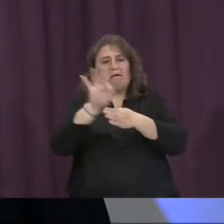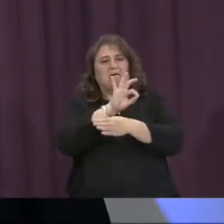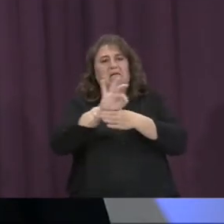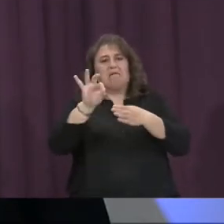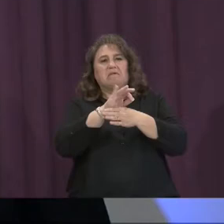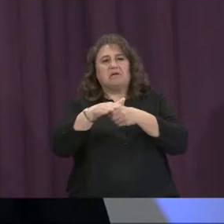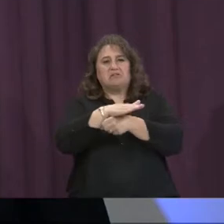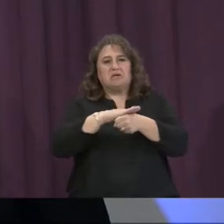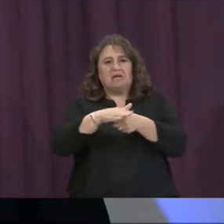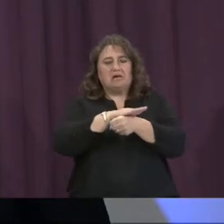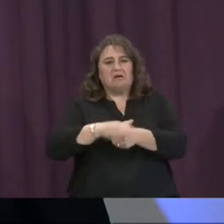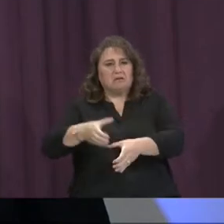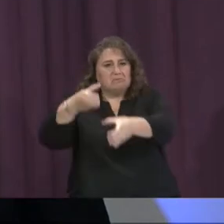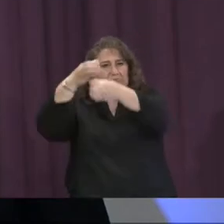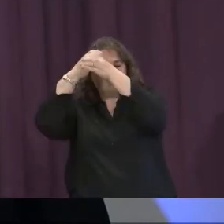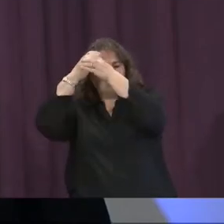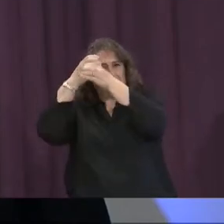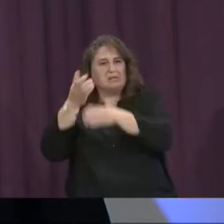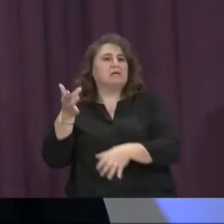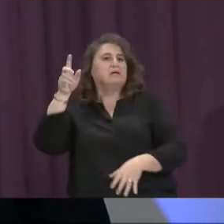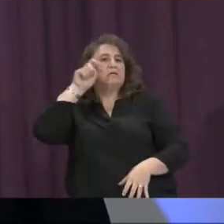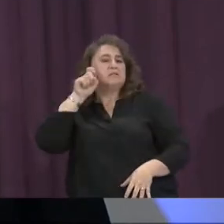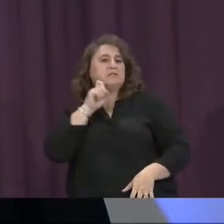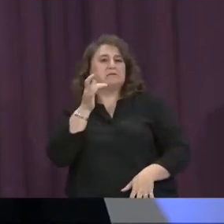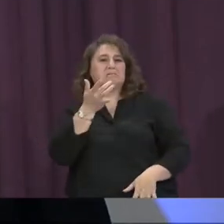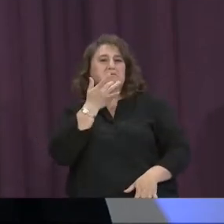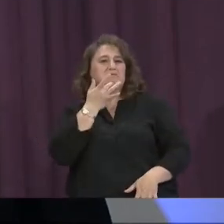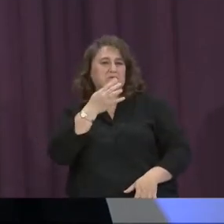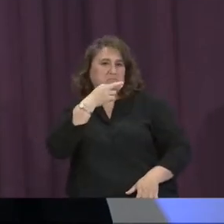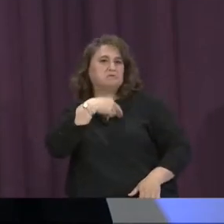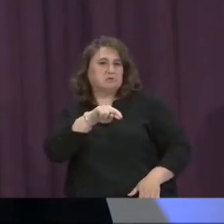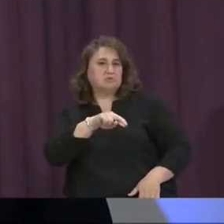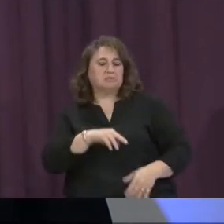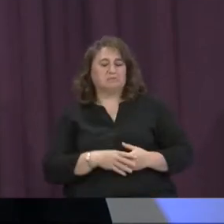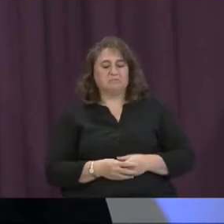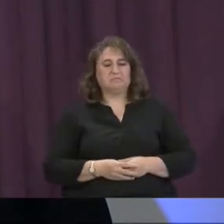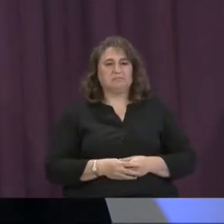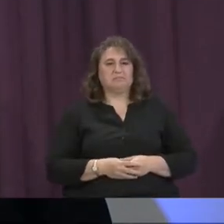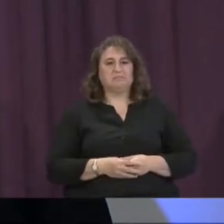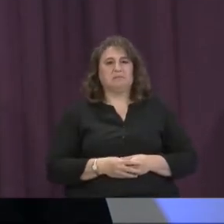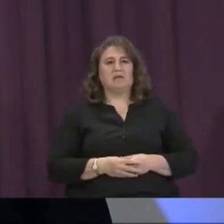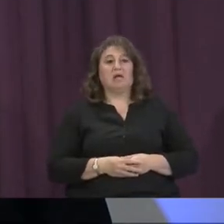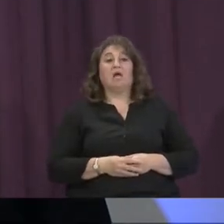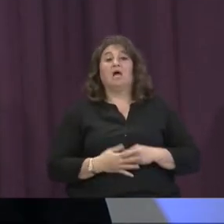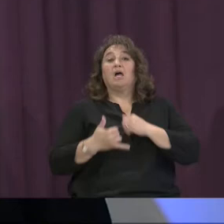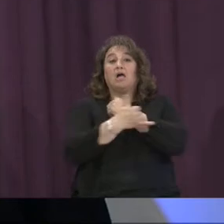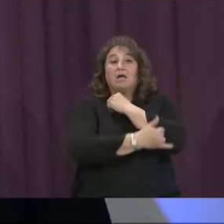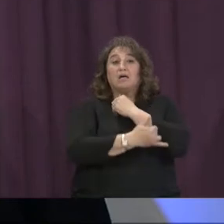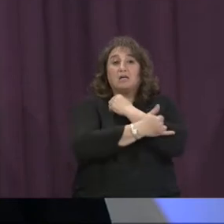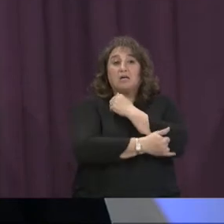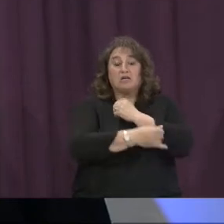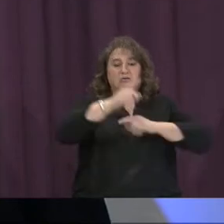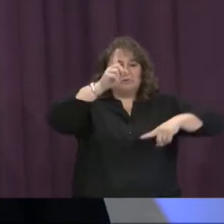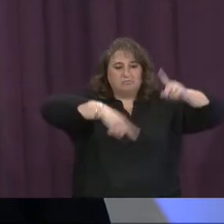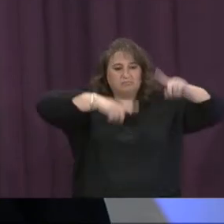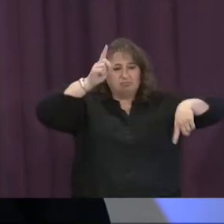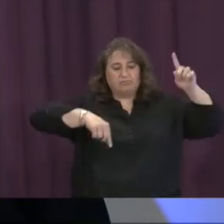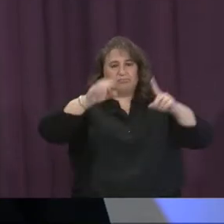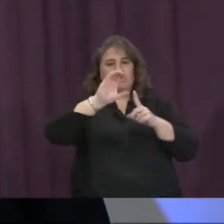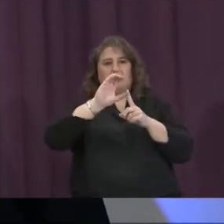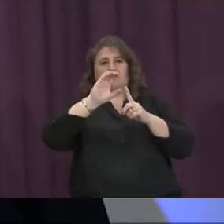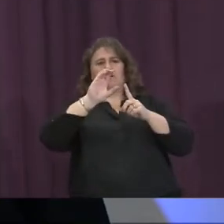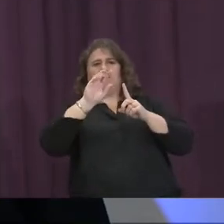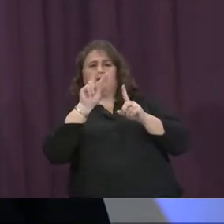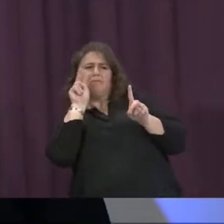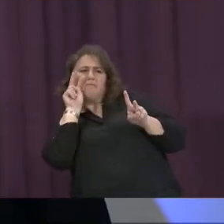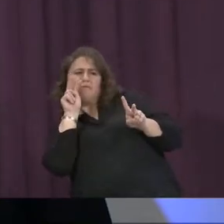expertise, sexual orientation, and religion. The way countries view diversity depends on the cultural values